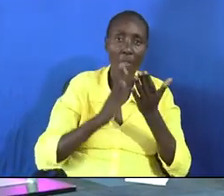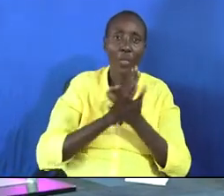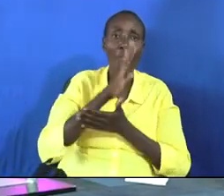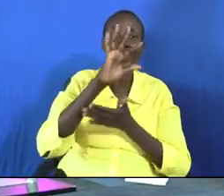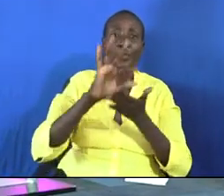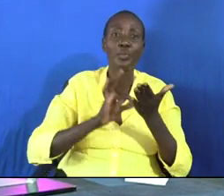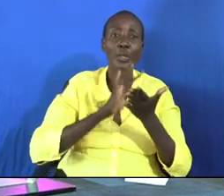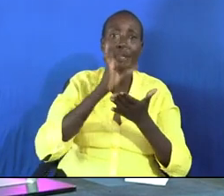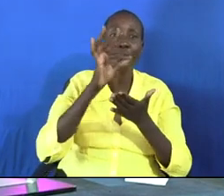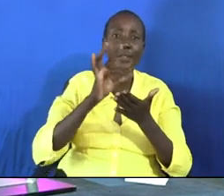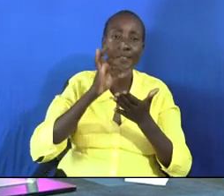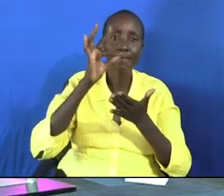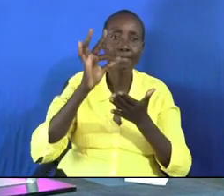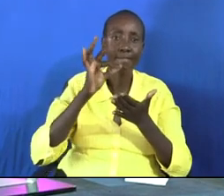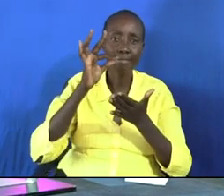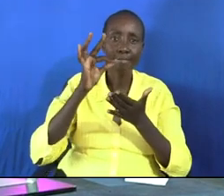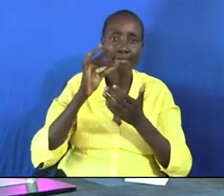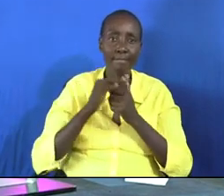spirit.